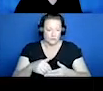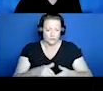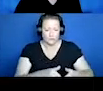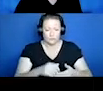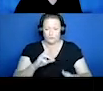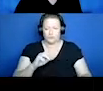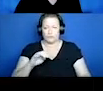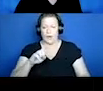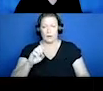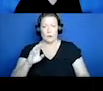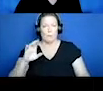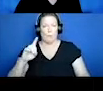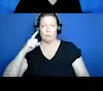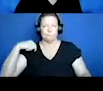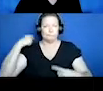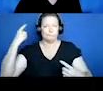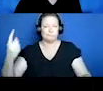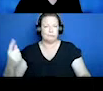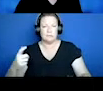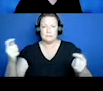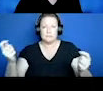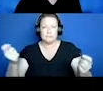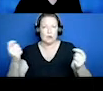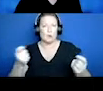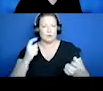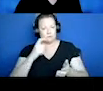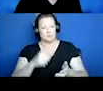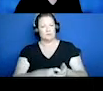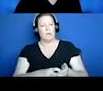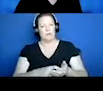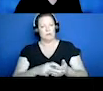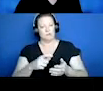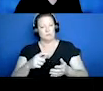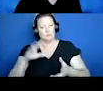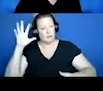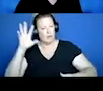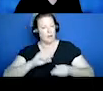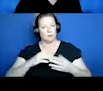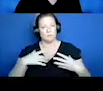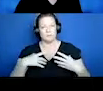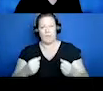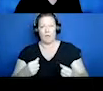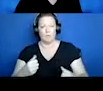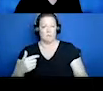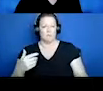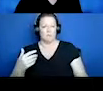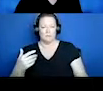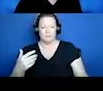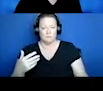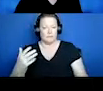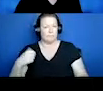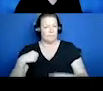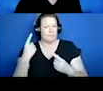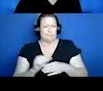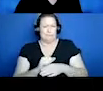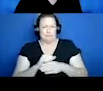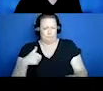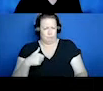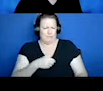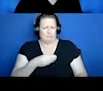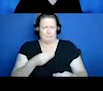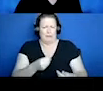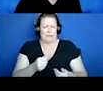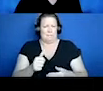since the beginning of time. We've had ceremonies that acknowledge comprehensive health, breast is best. We've been practicing breastfeeding